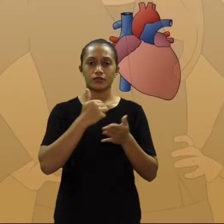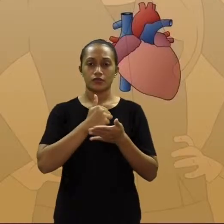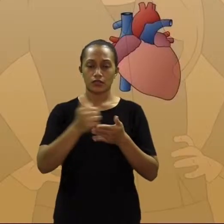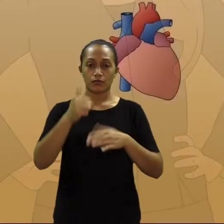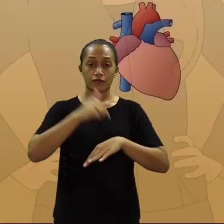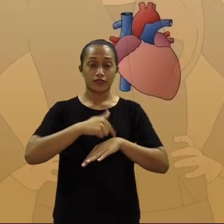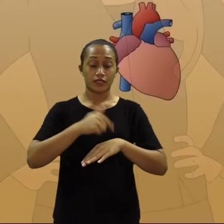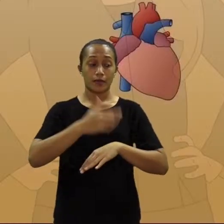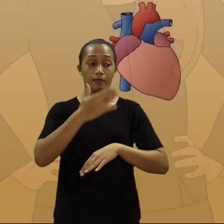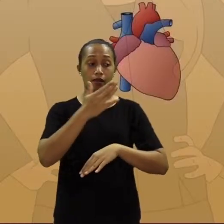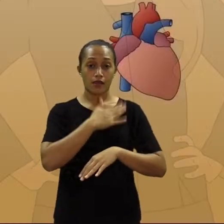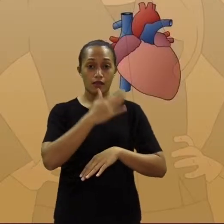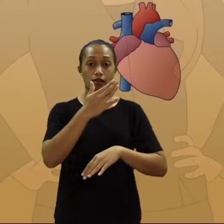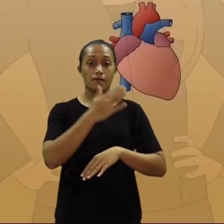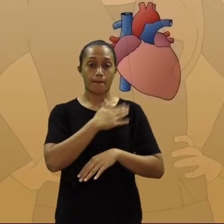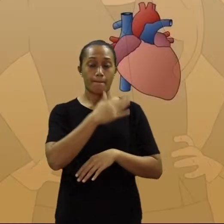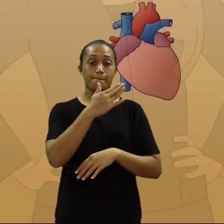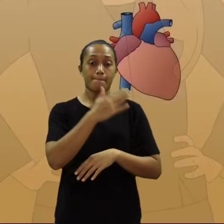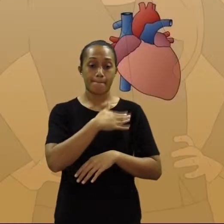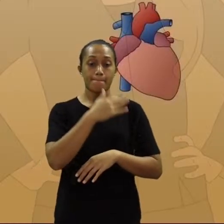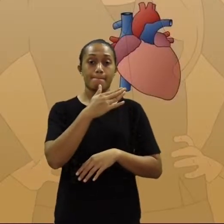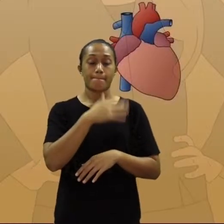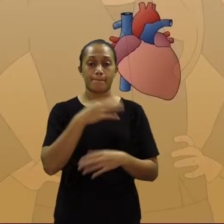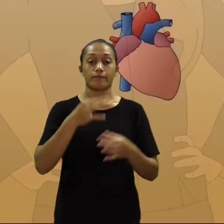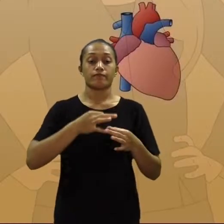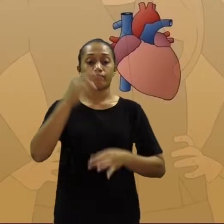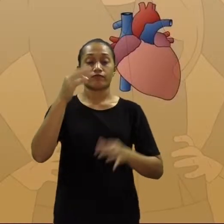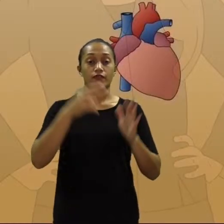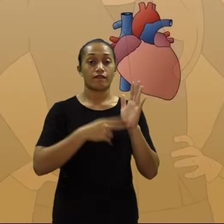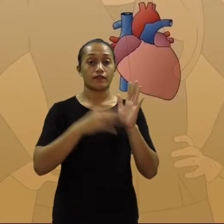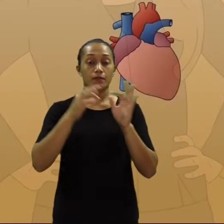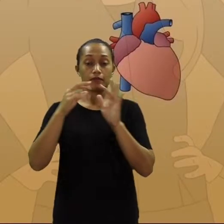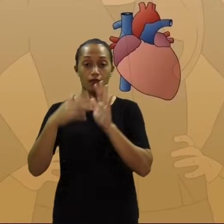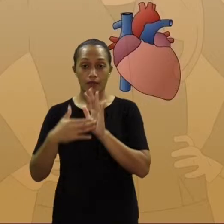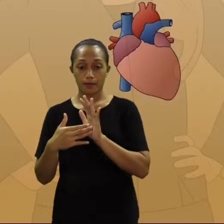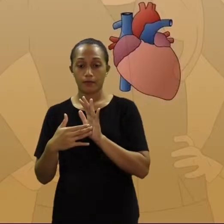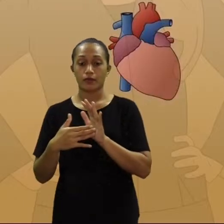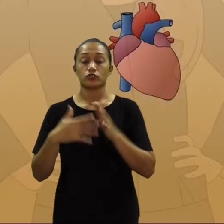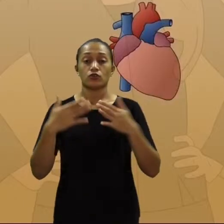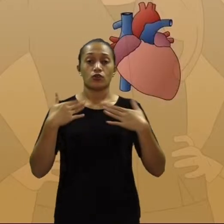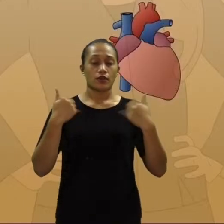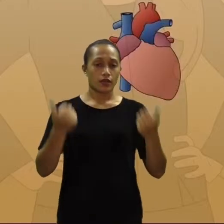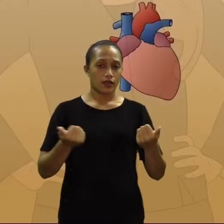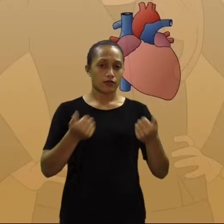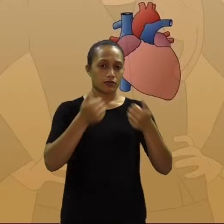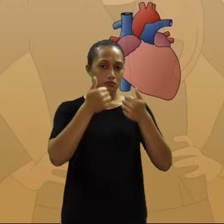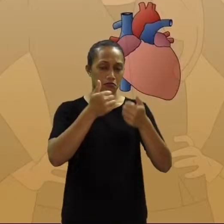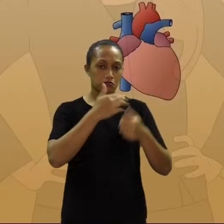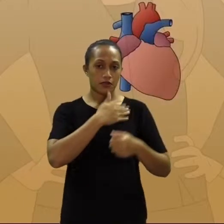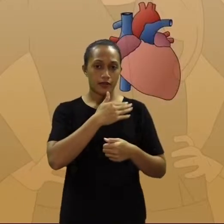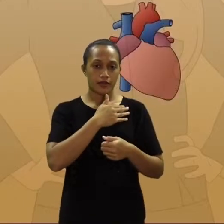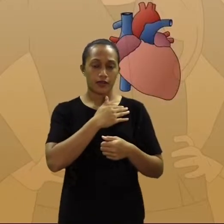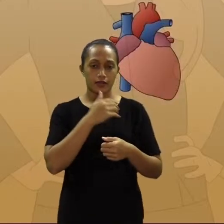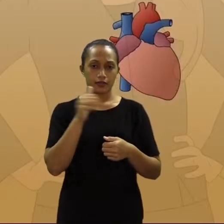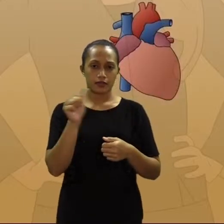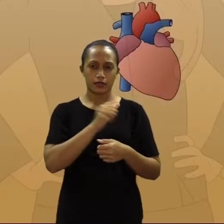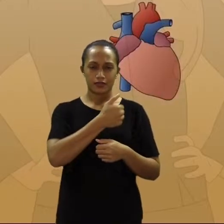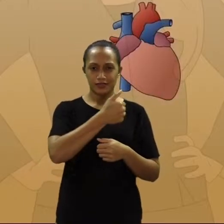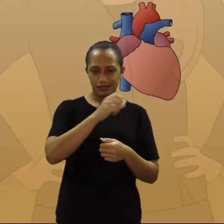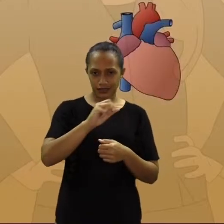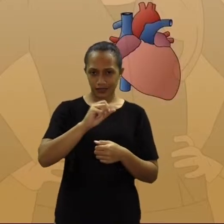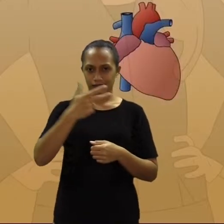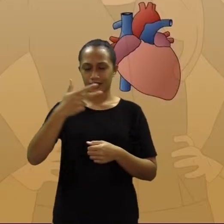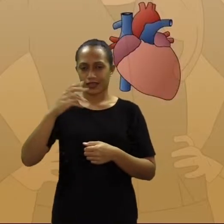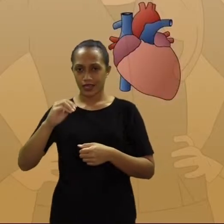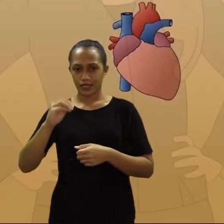times your heart beats in a minute. It is measured in BPM, or beats per minute. A healthy normal resting heart rate is usually between 60 and